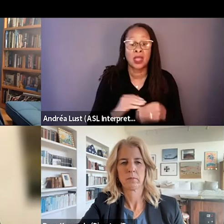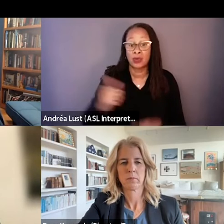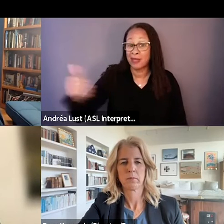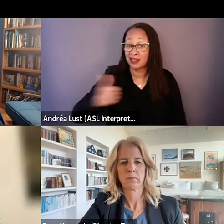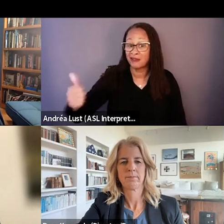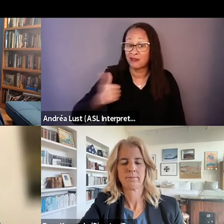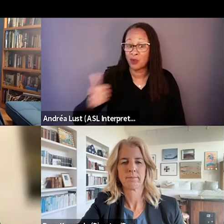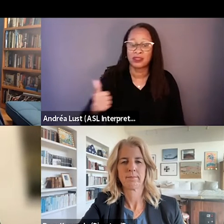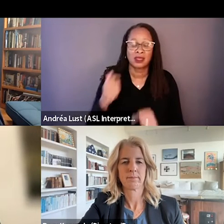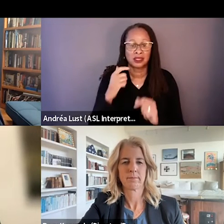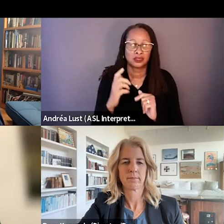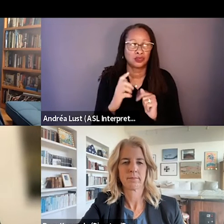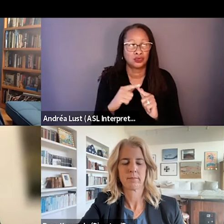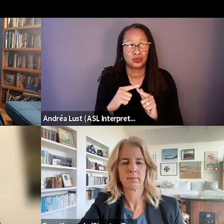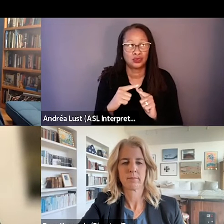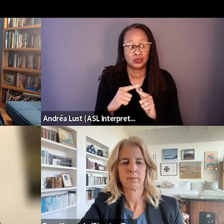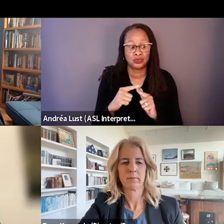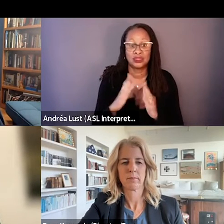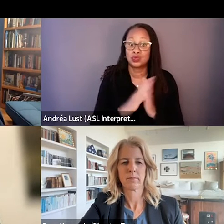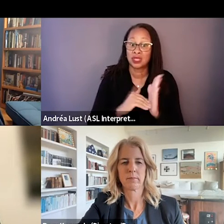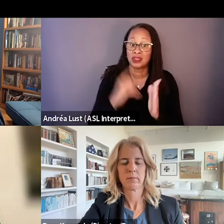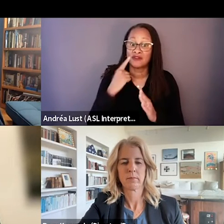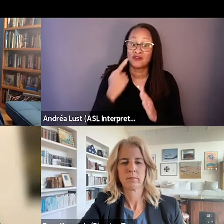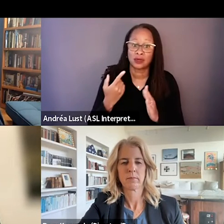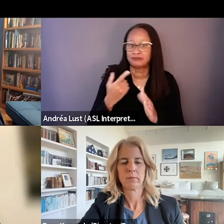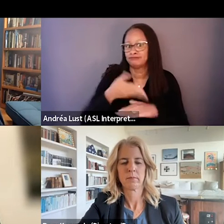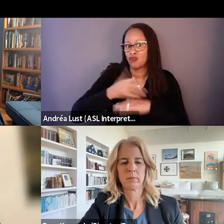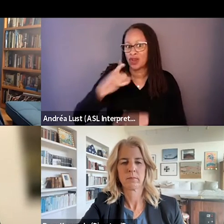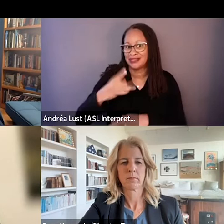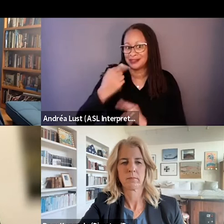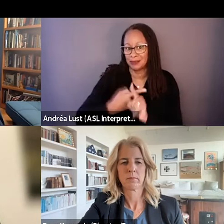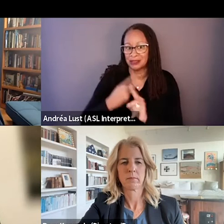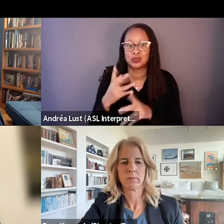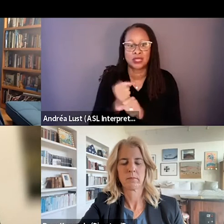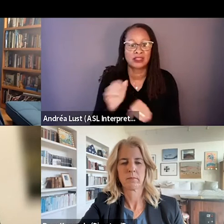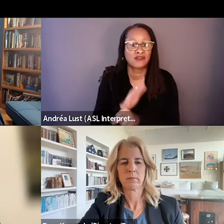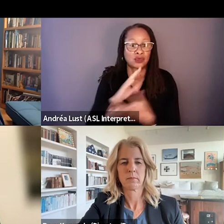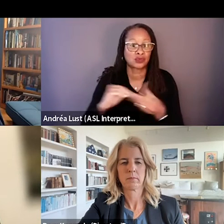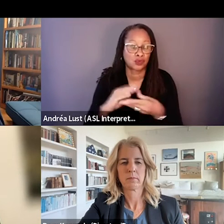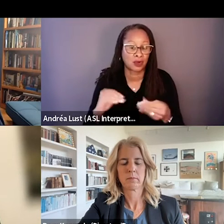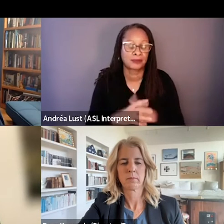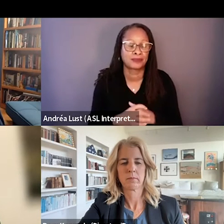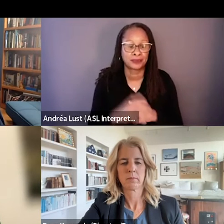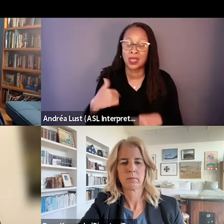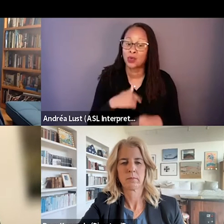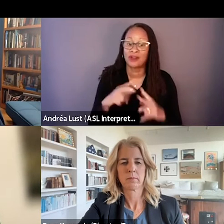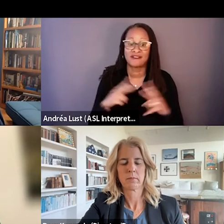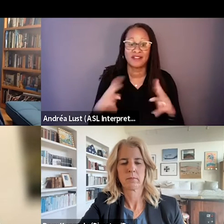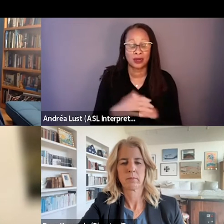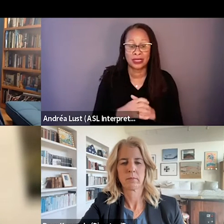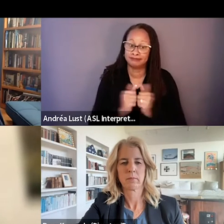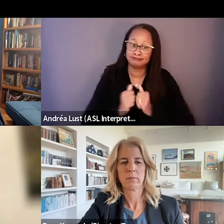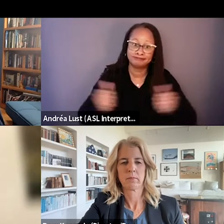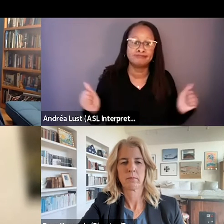year and a half of production, which was really important to this. And we were very forthcoming with